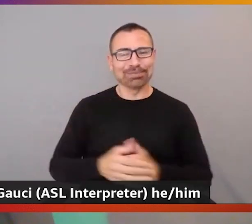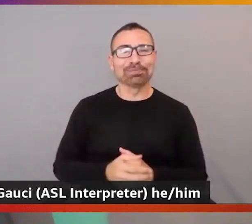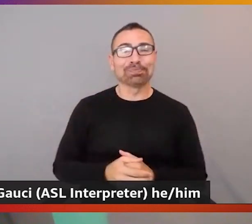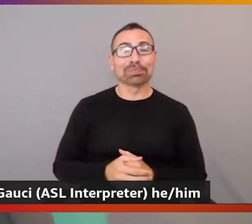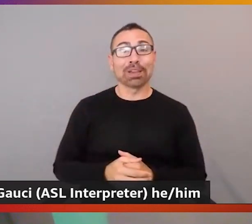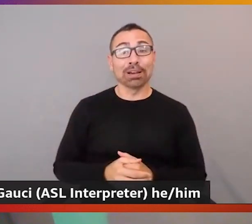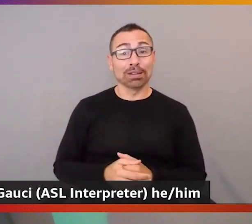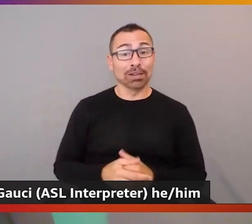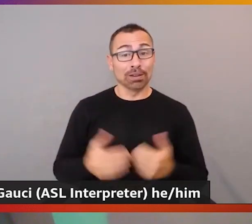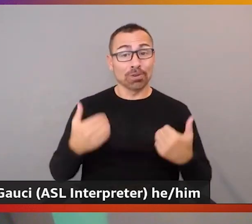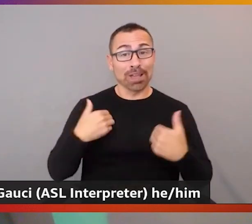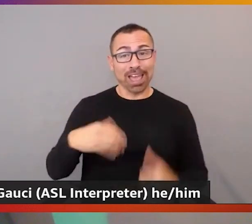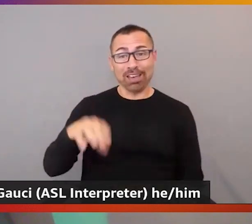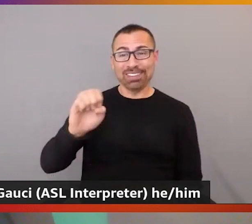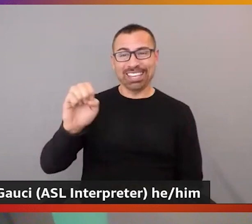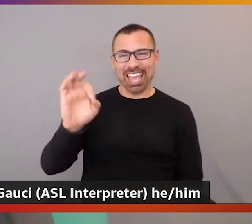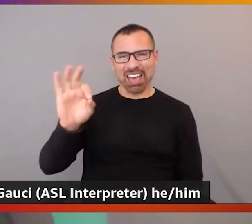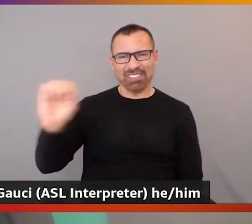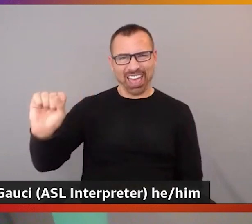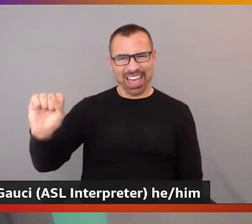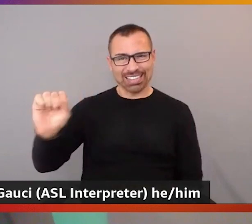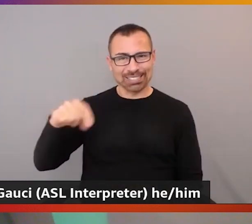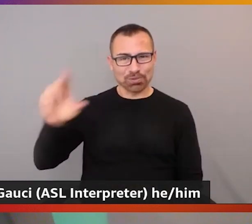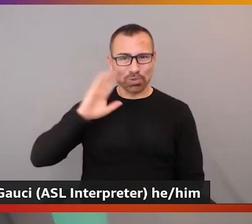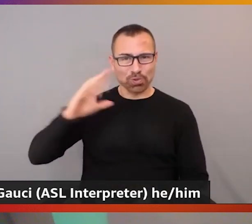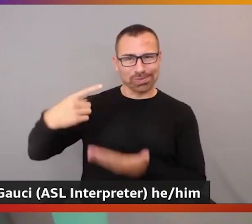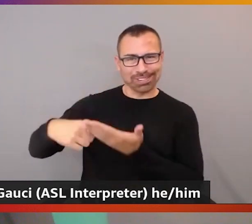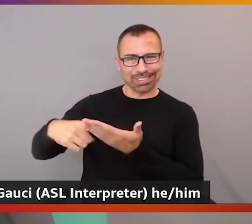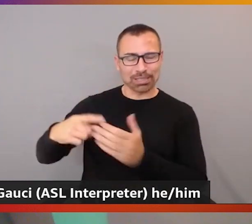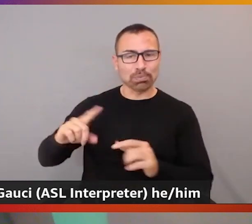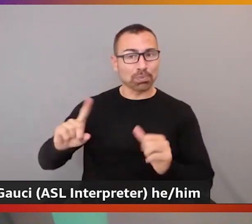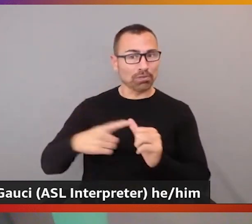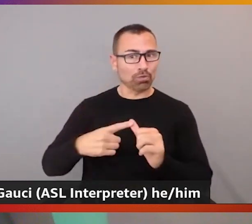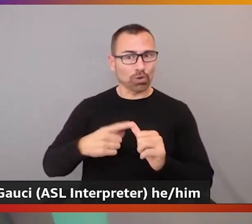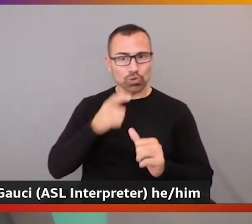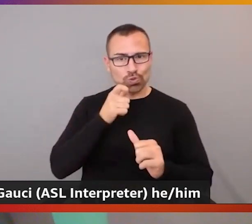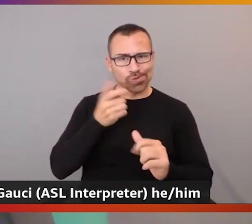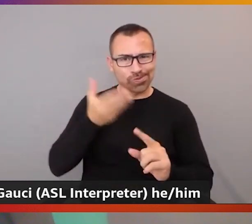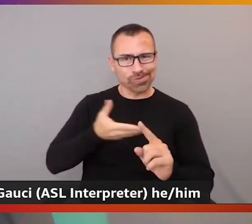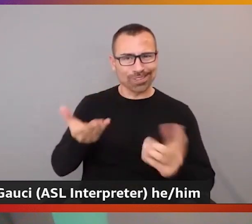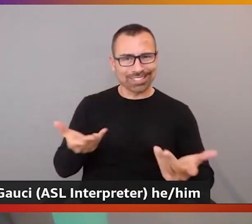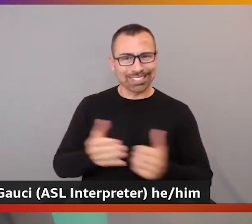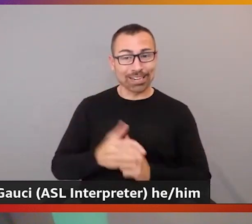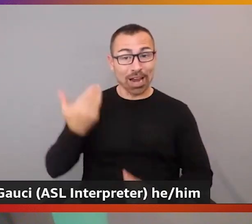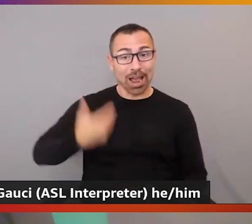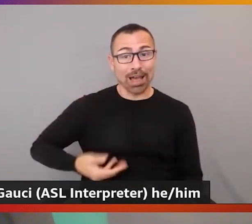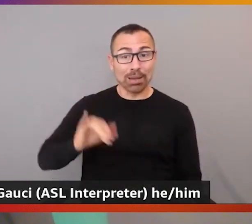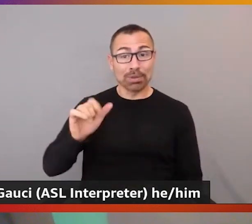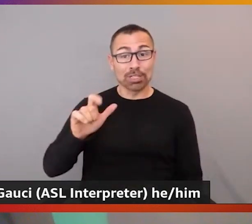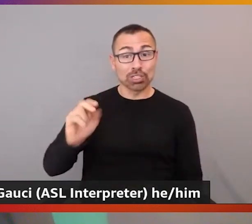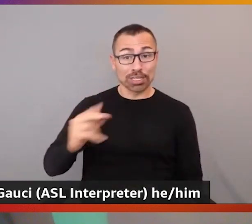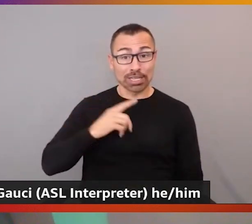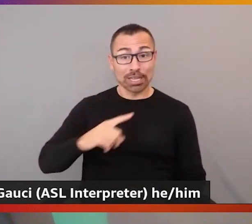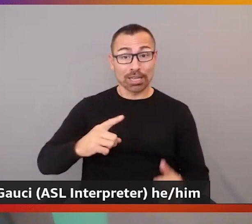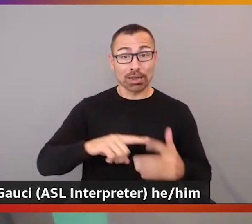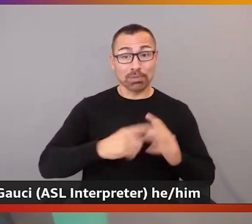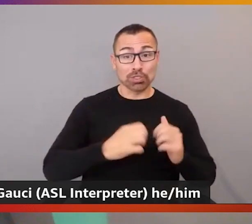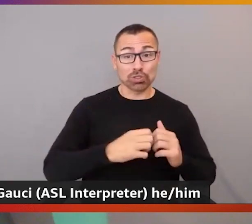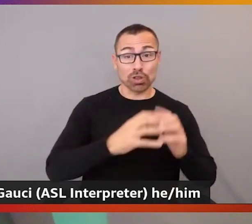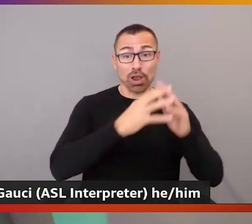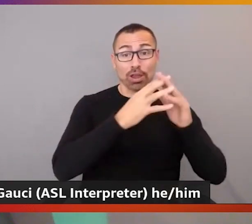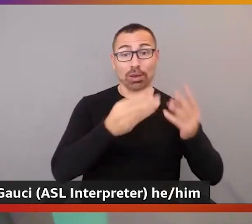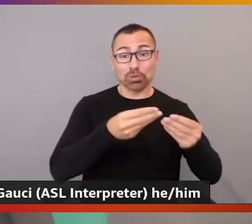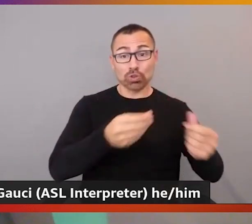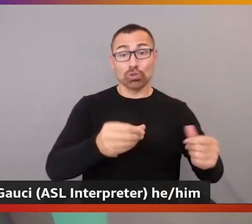got EFS is what we're talking about. But first, let's do some intros of who's here. My name is Jillian, and I'm a startup solutions architect. I've got a